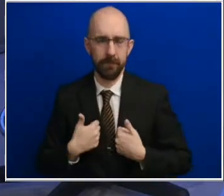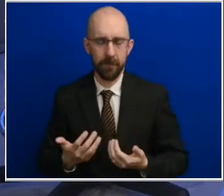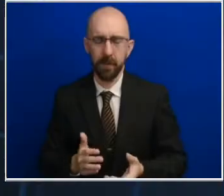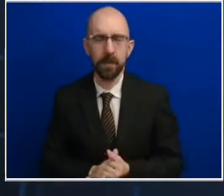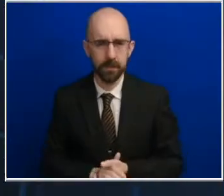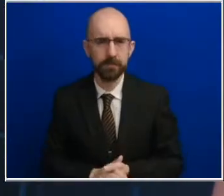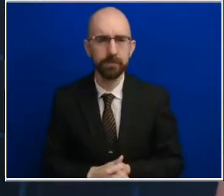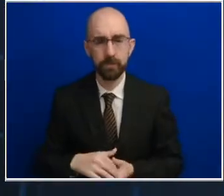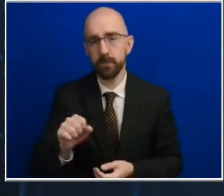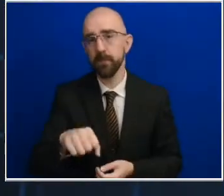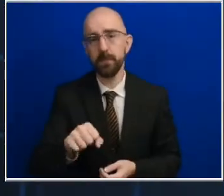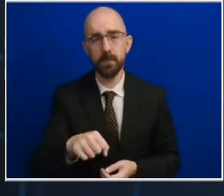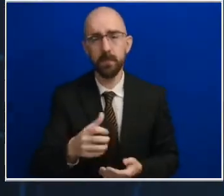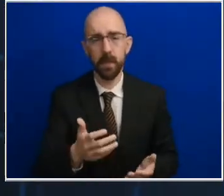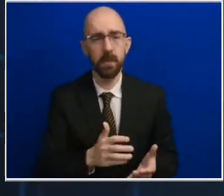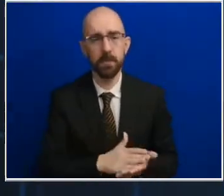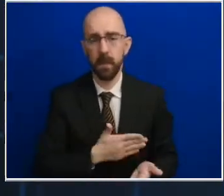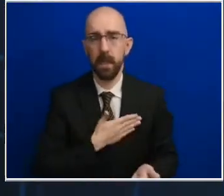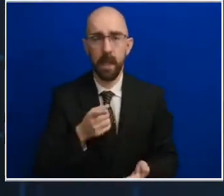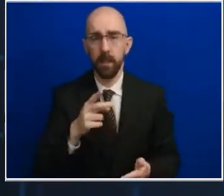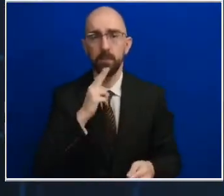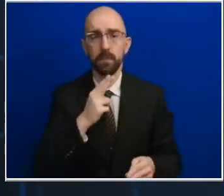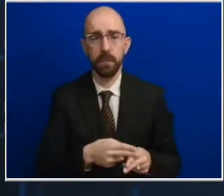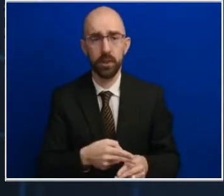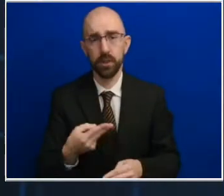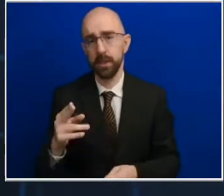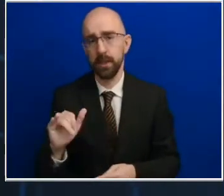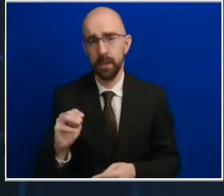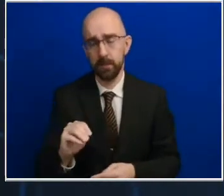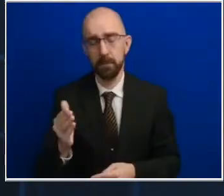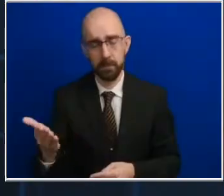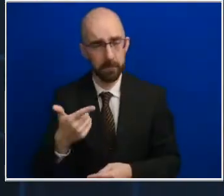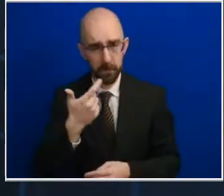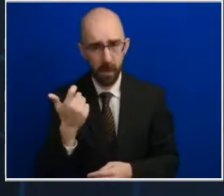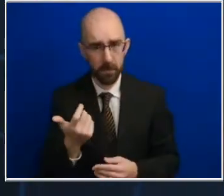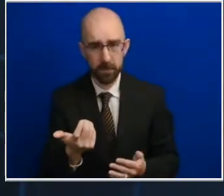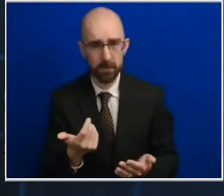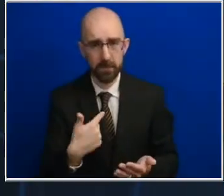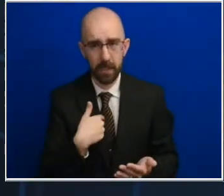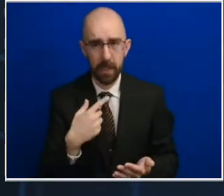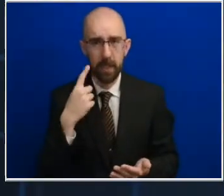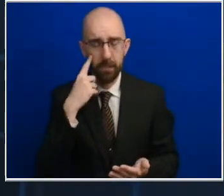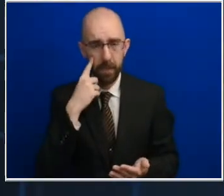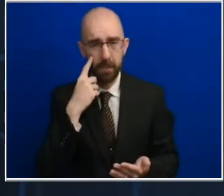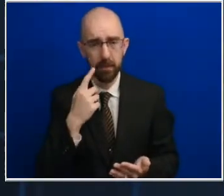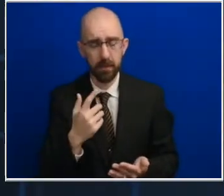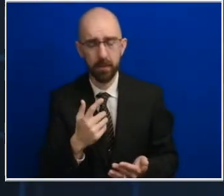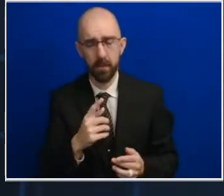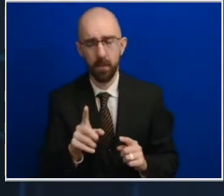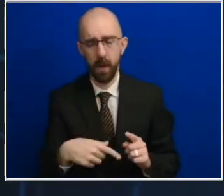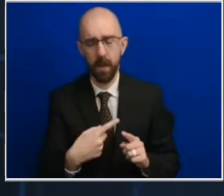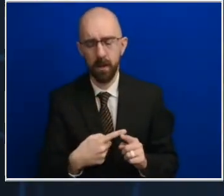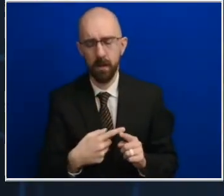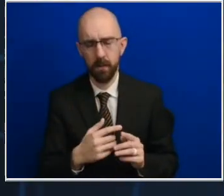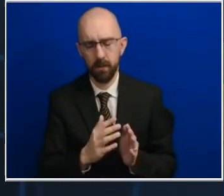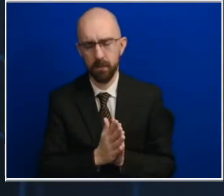Yeah, I'm glad that you mentioned him, because I think when